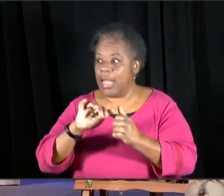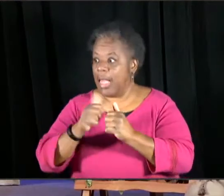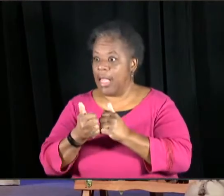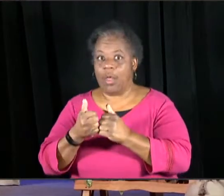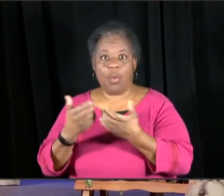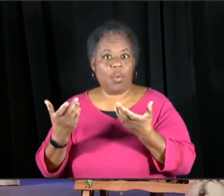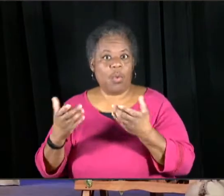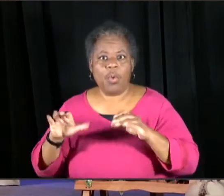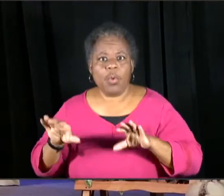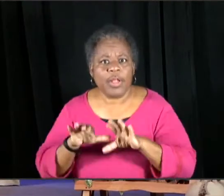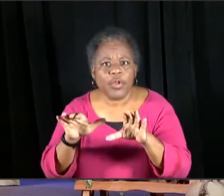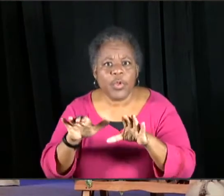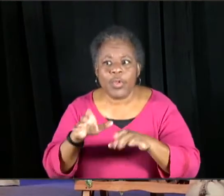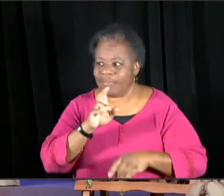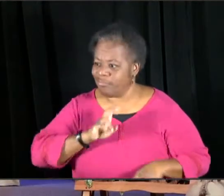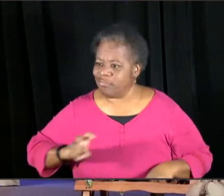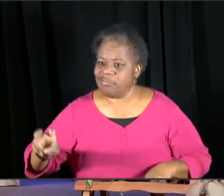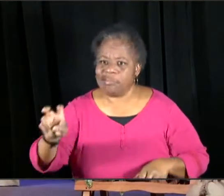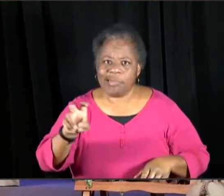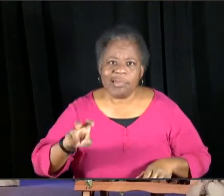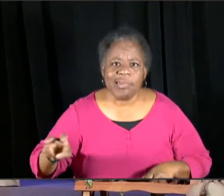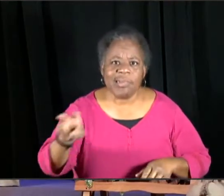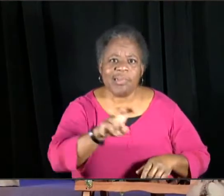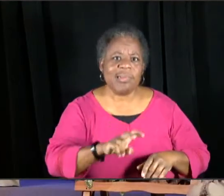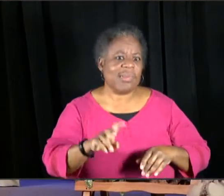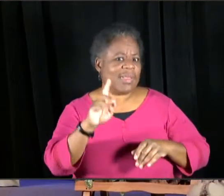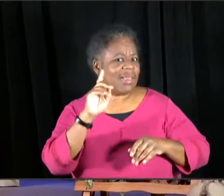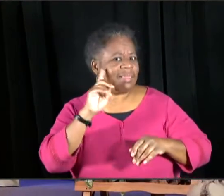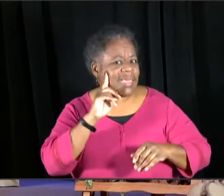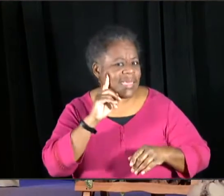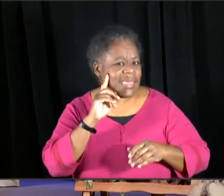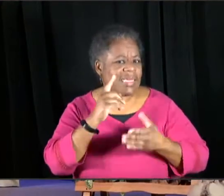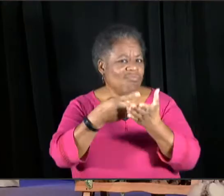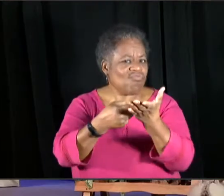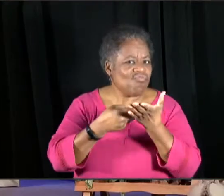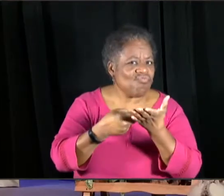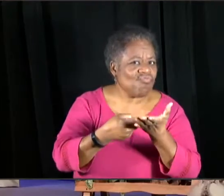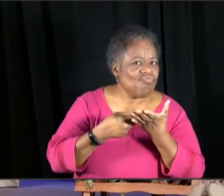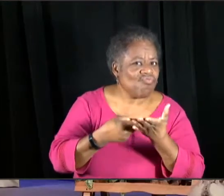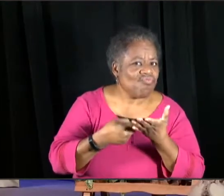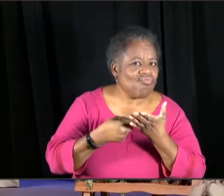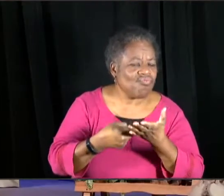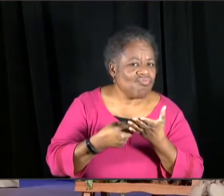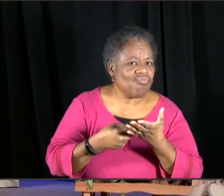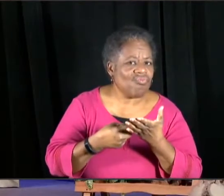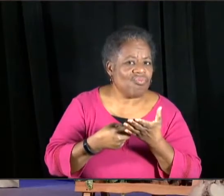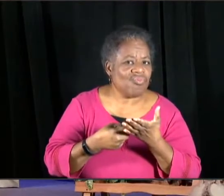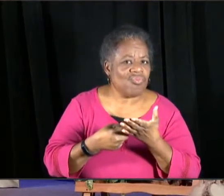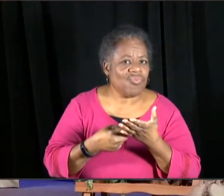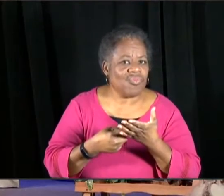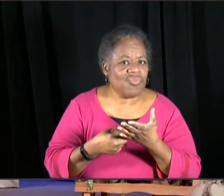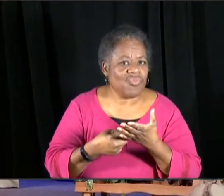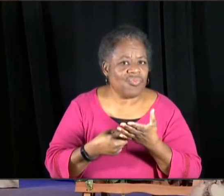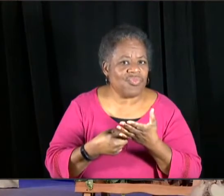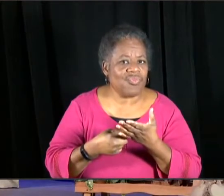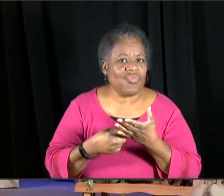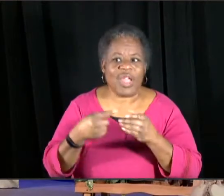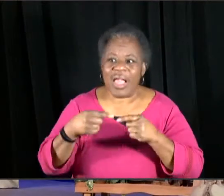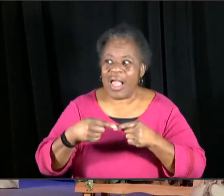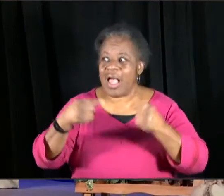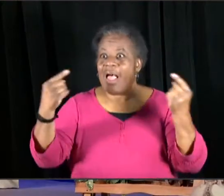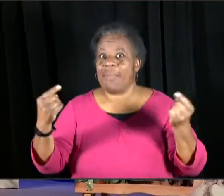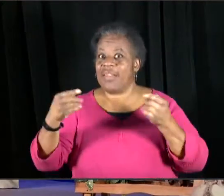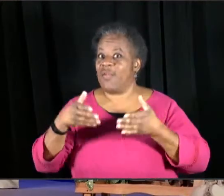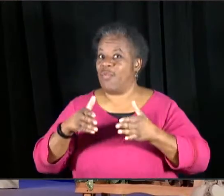countryside, talking and listening to regular folks. It was so contrary to the way men usually go